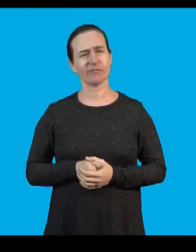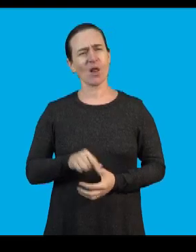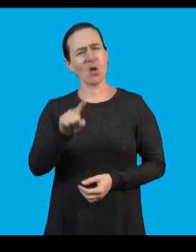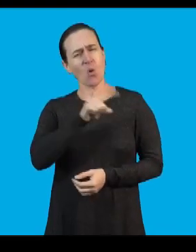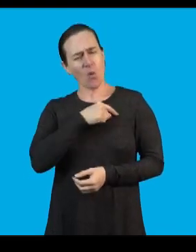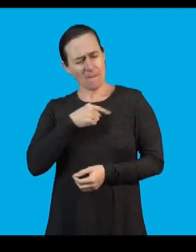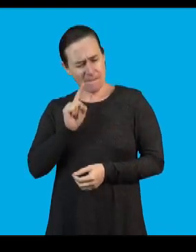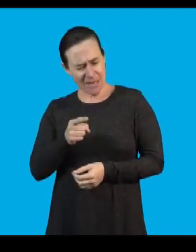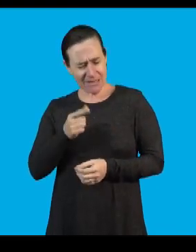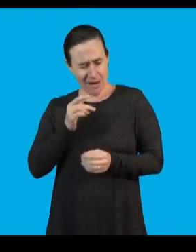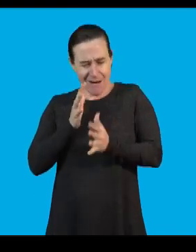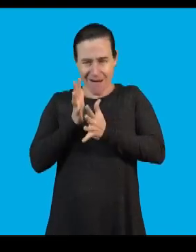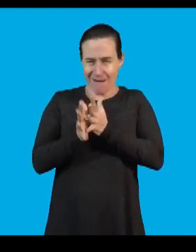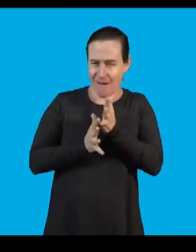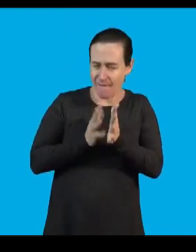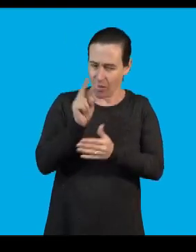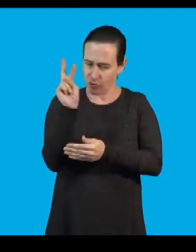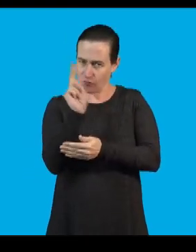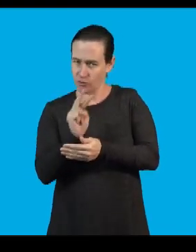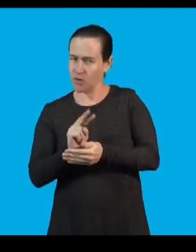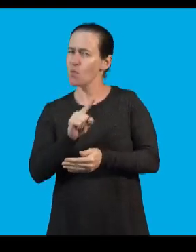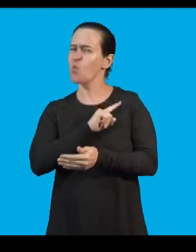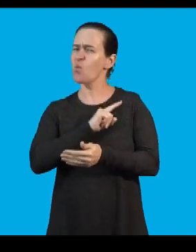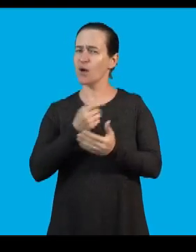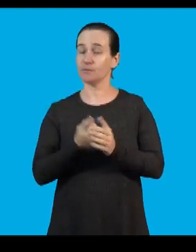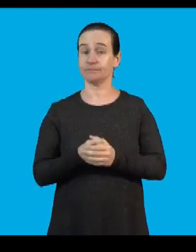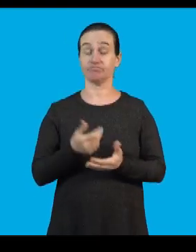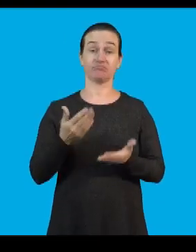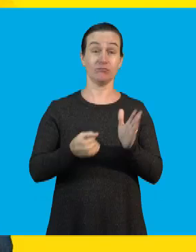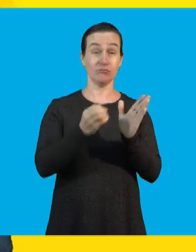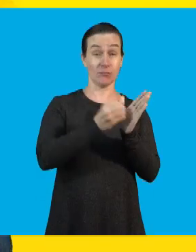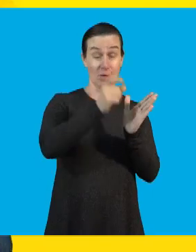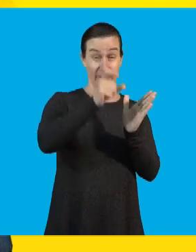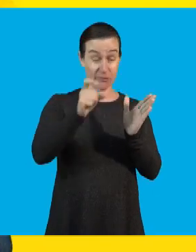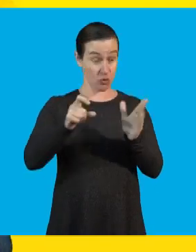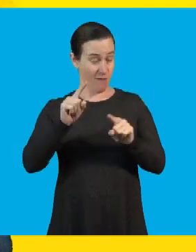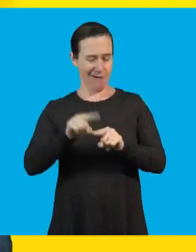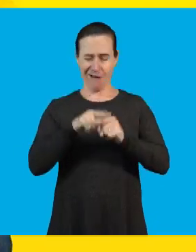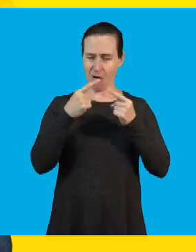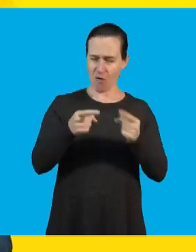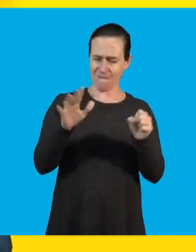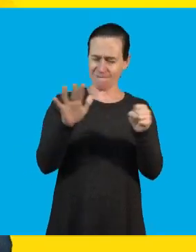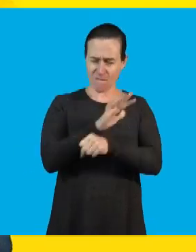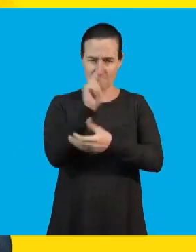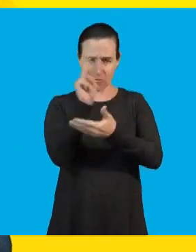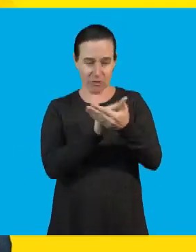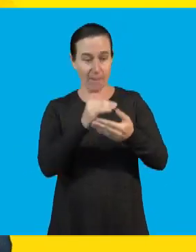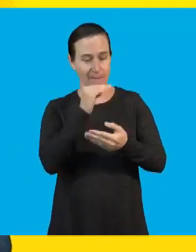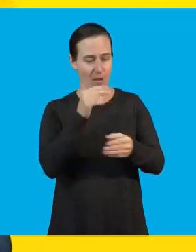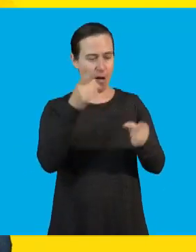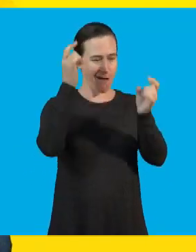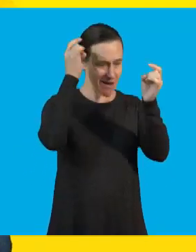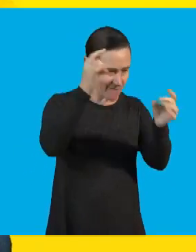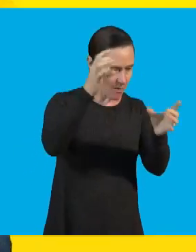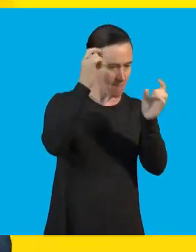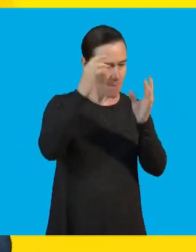So why do I have to read the text carefully? Remember, when learners are unable to read the text, they are unable to